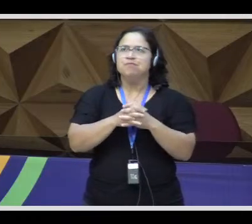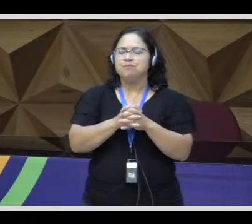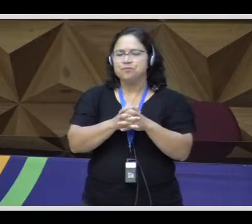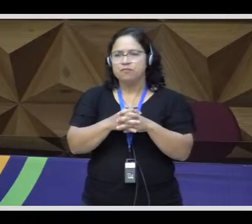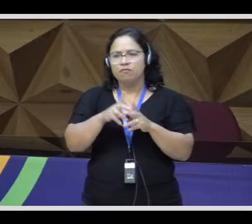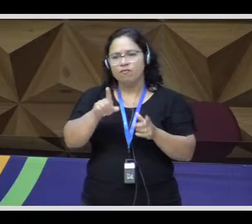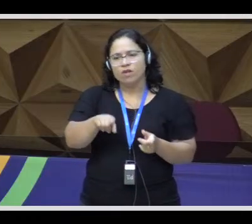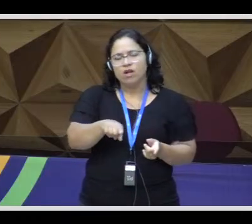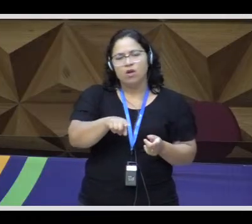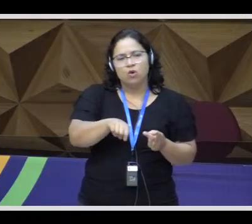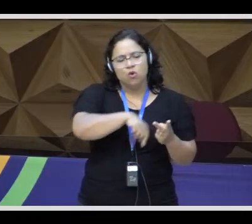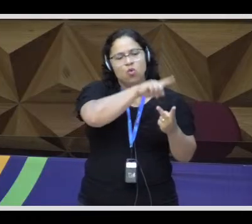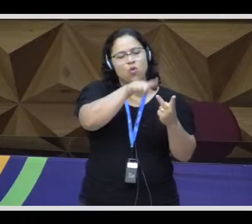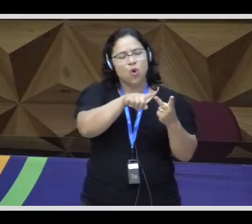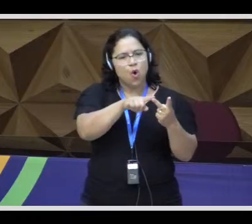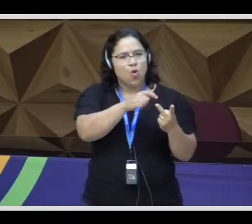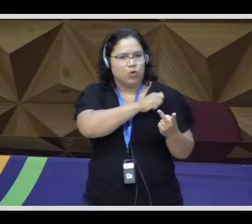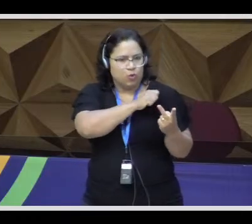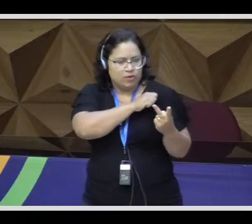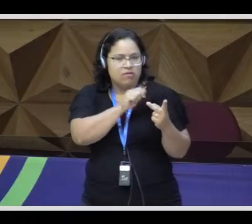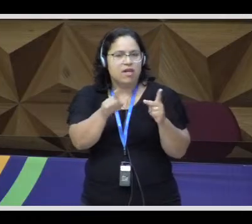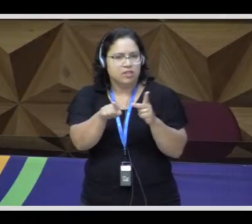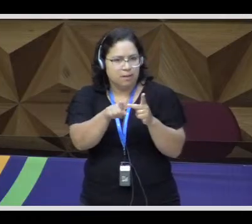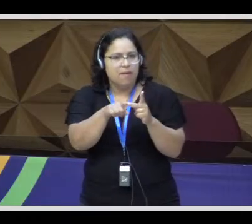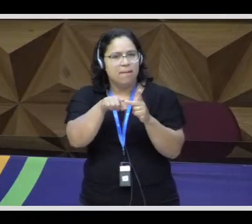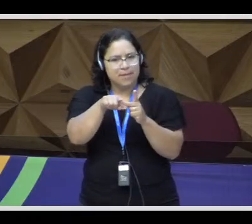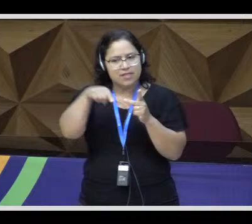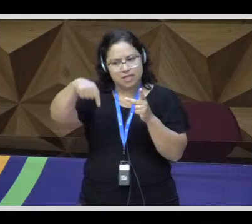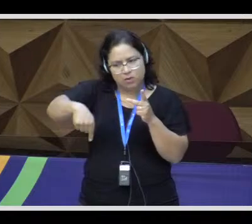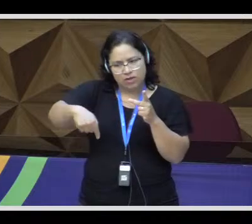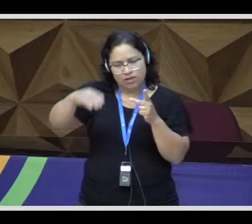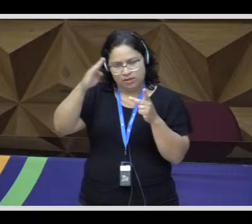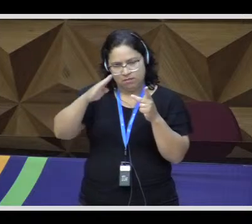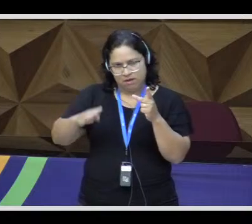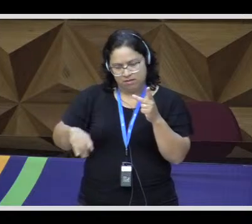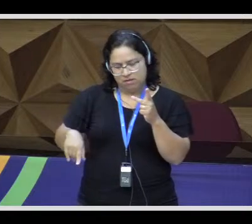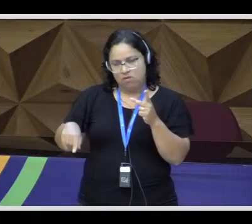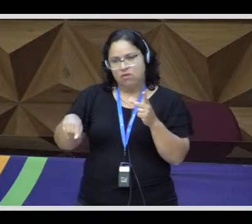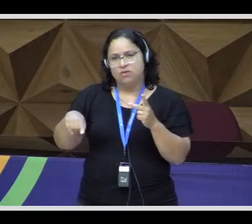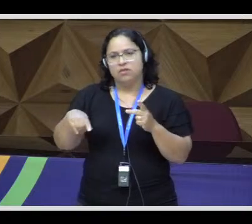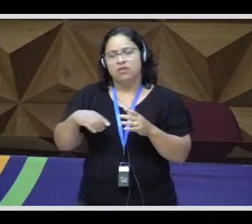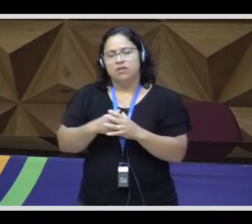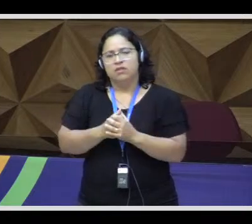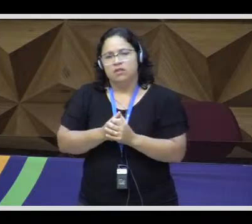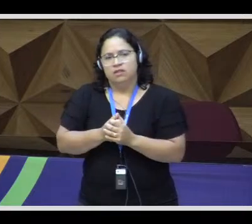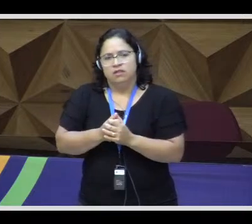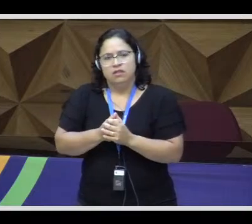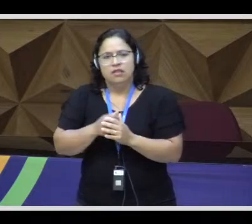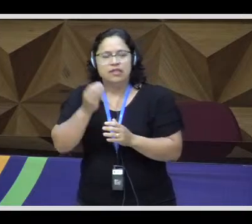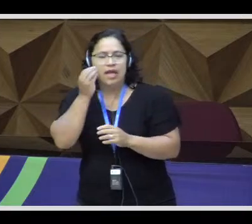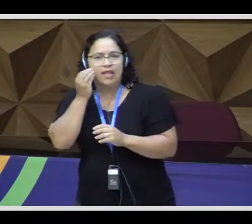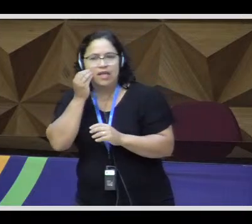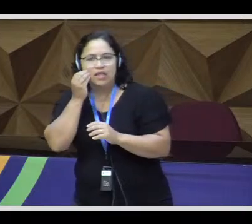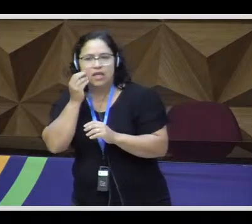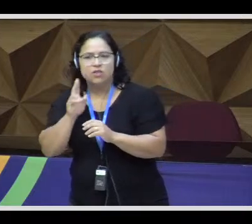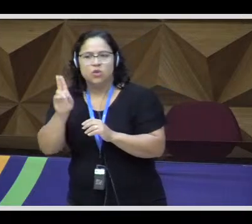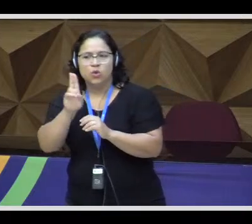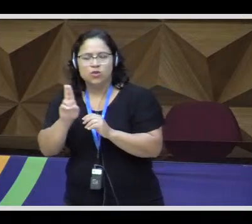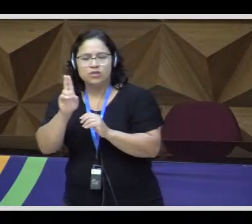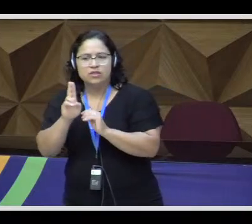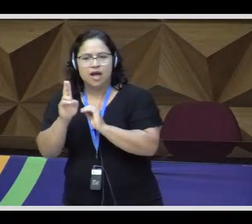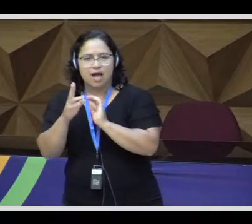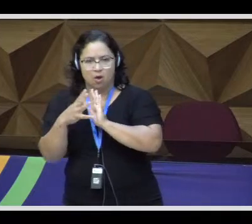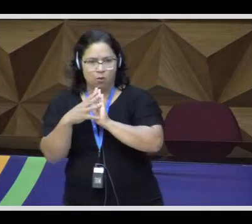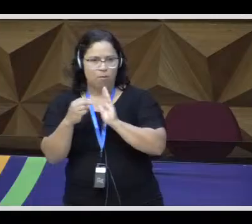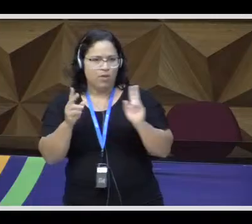Brazil. So so he's trying to, using the same model in the very old data